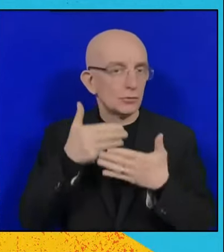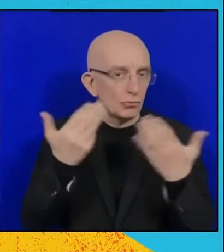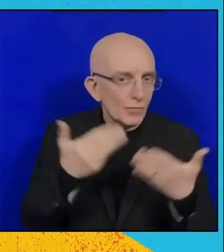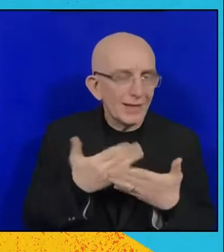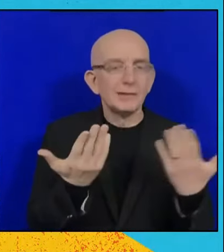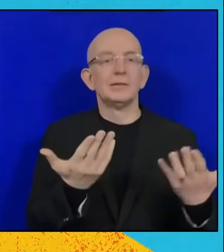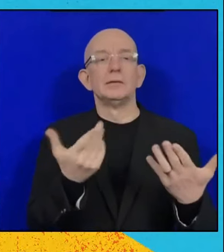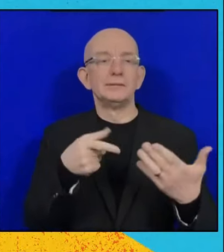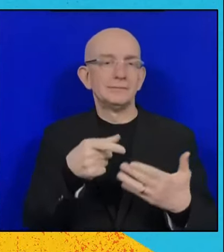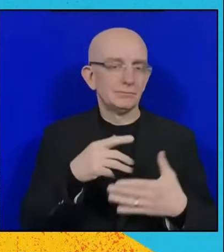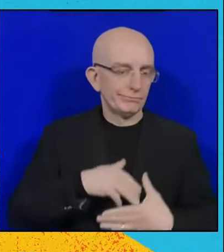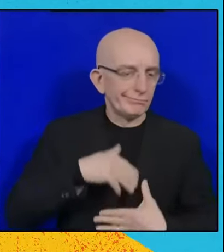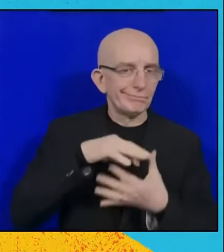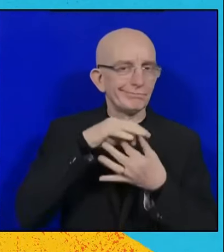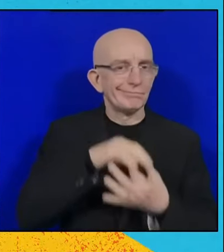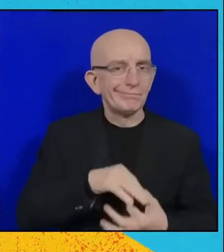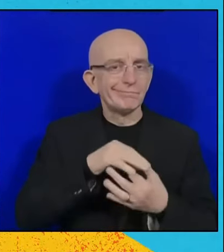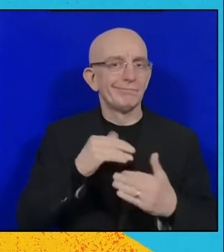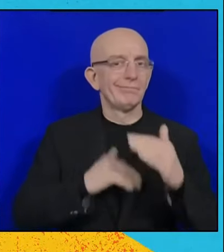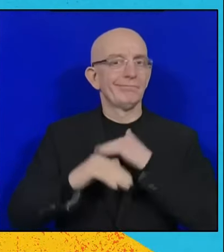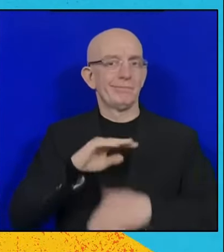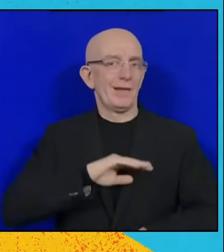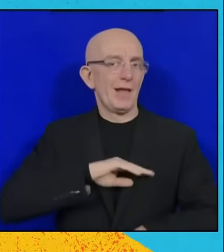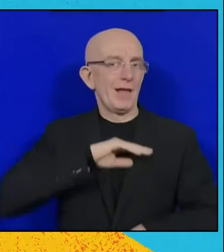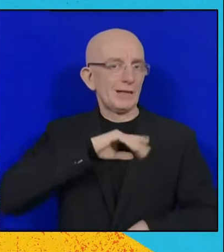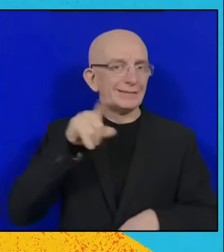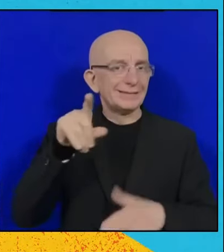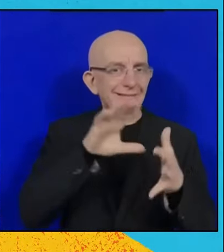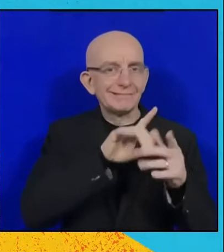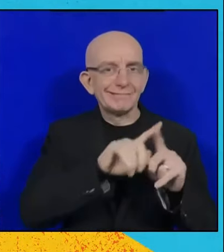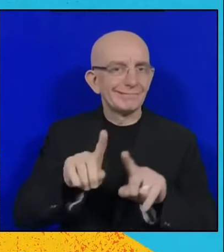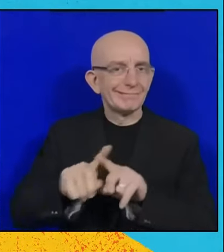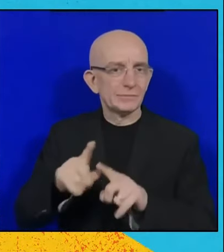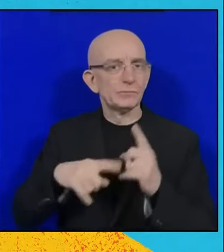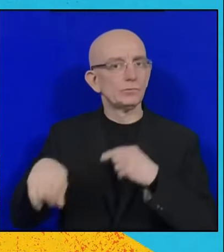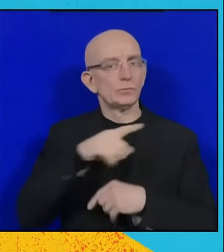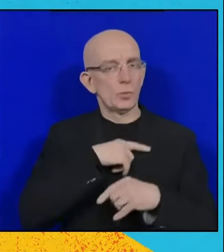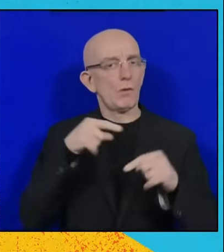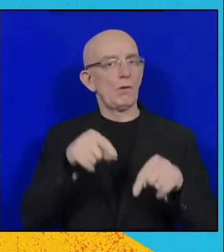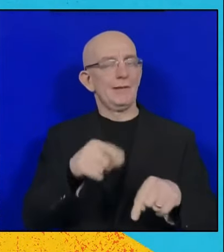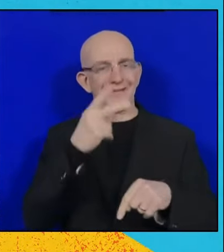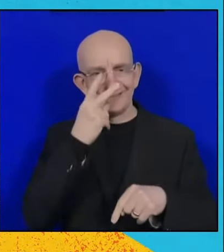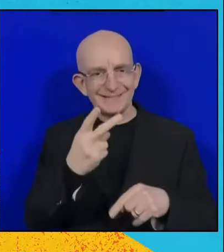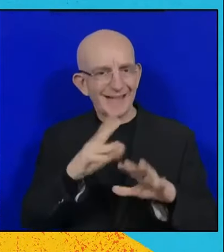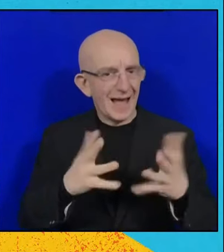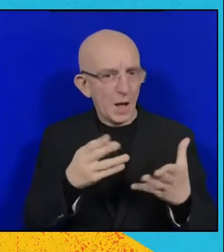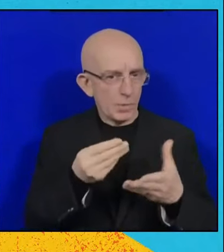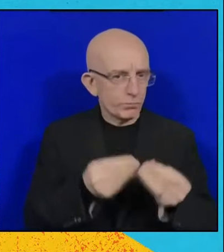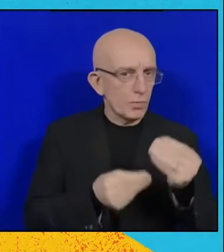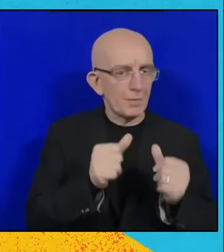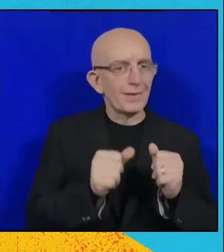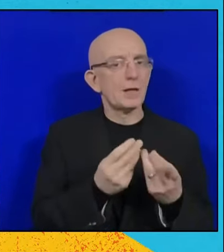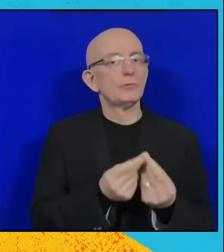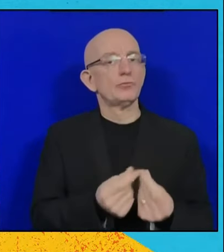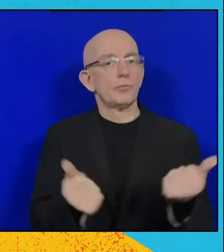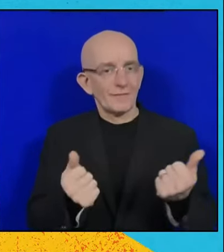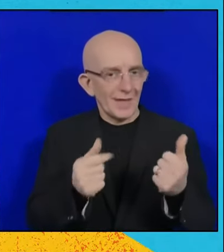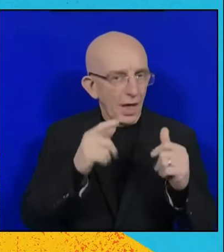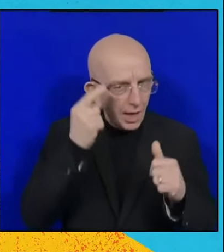have to recognize that the voices of young people cannot be limited just to our youth. We are activists and peace builders